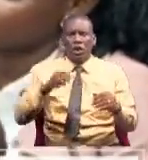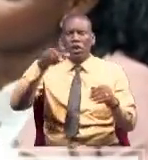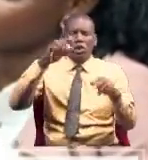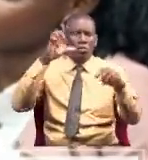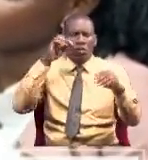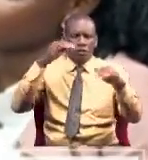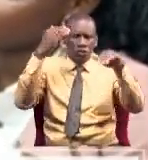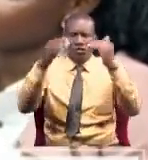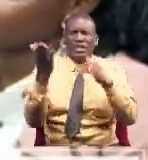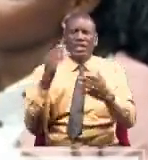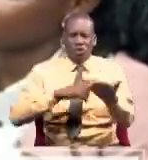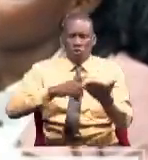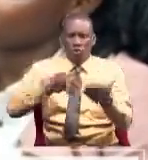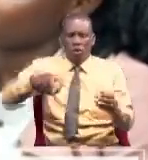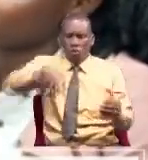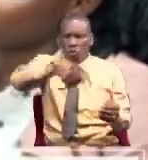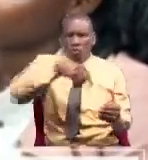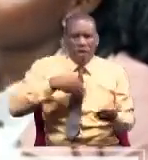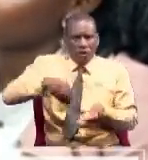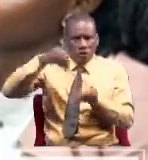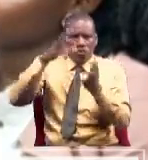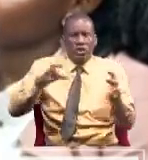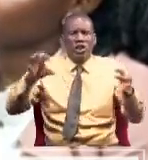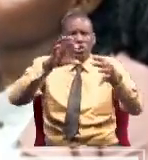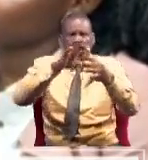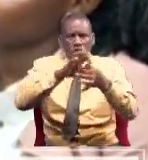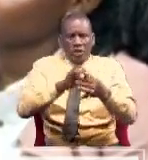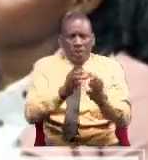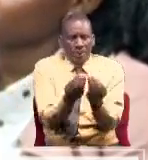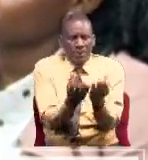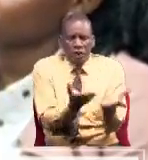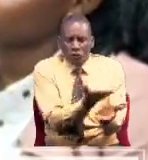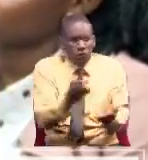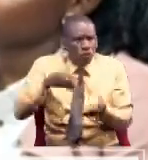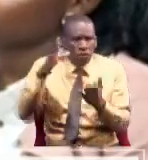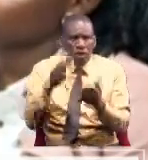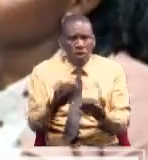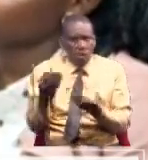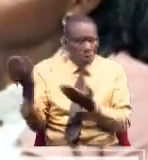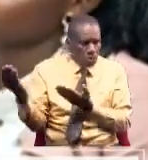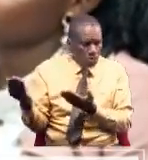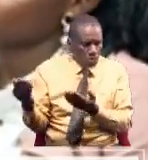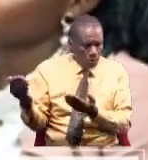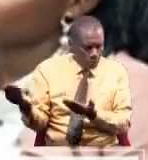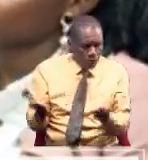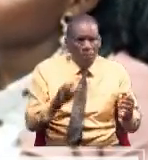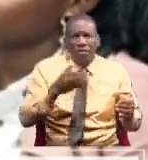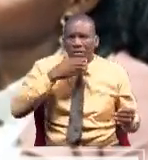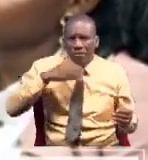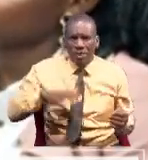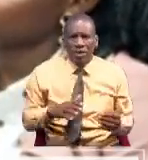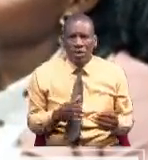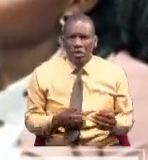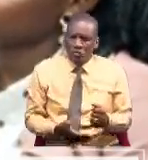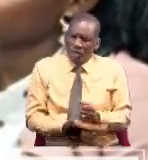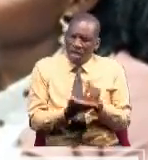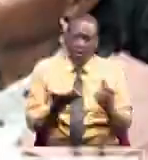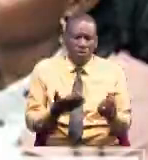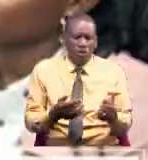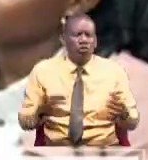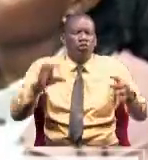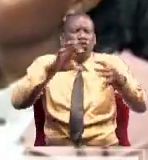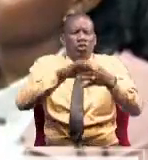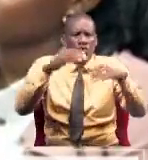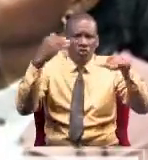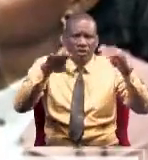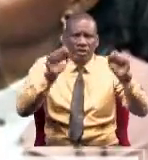University, last week we had students joining, and majority of them came with their parents. So you find that we are helping in the admission